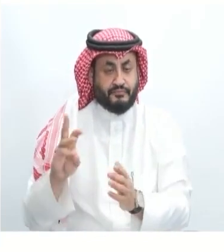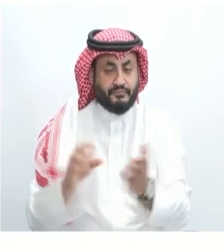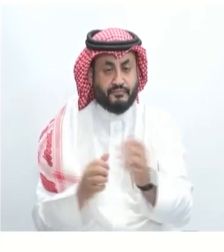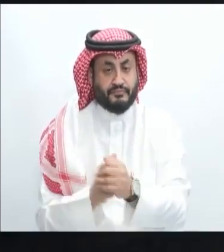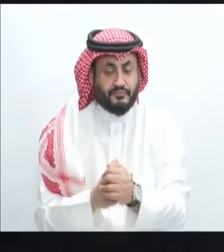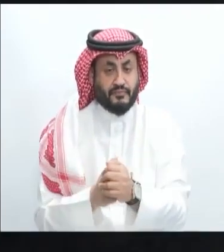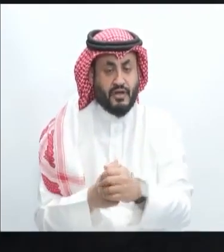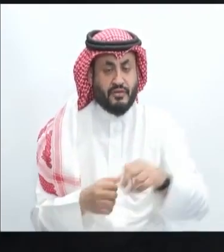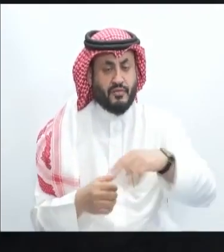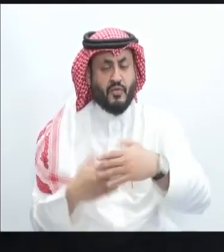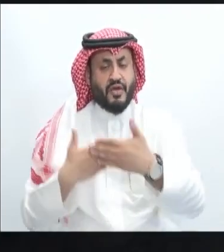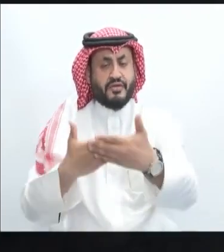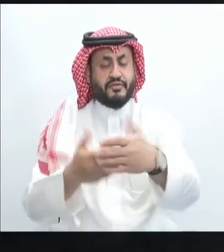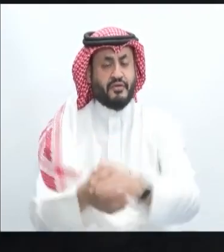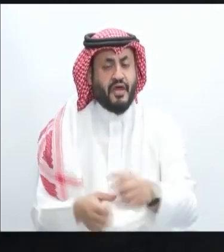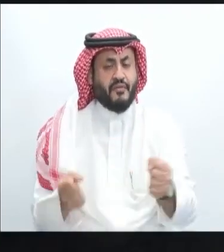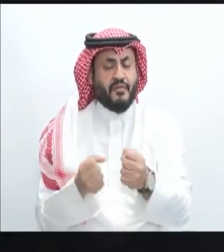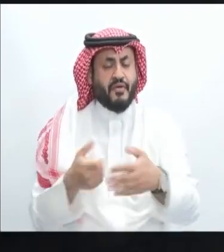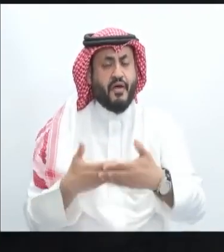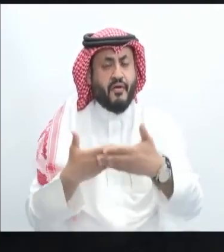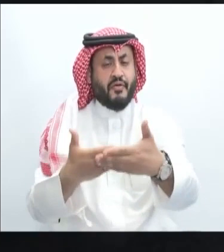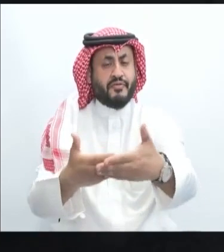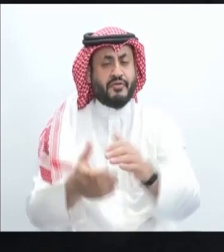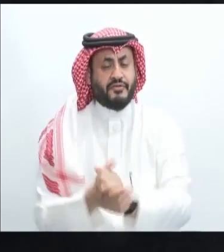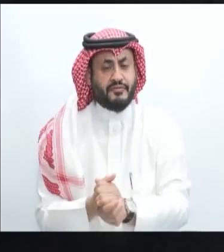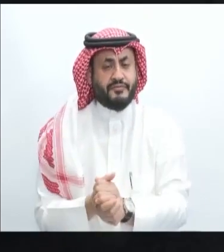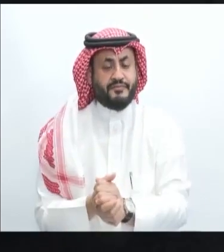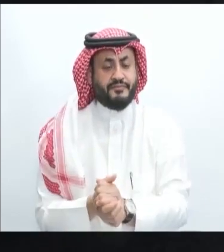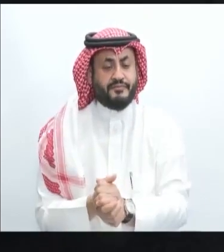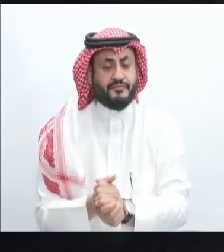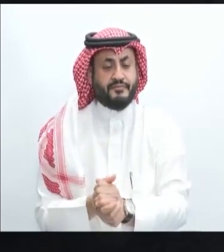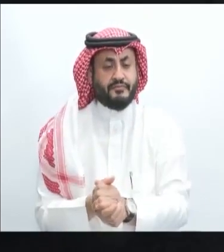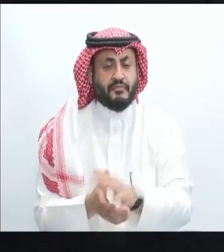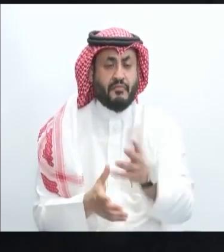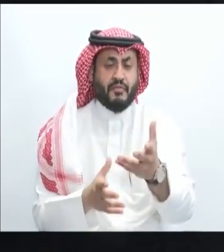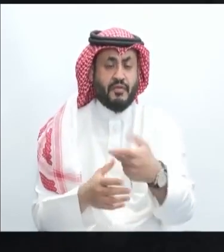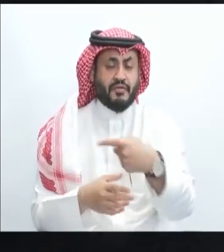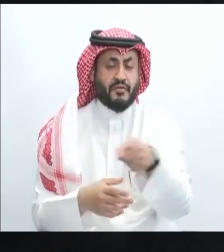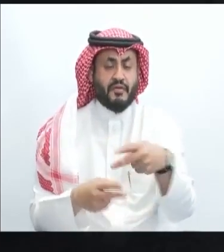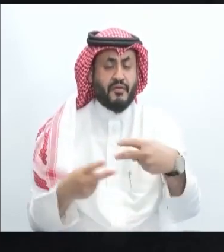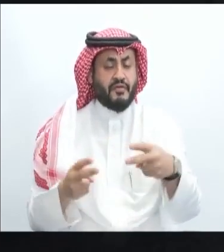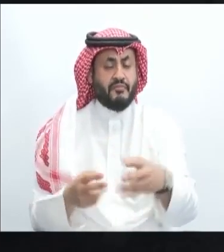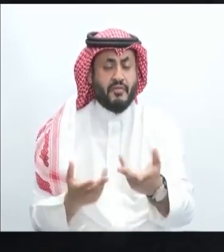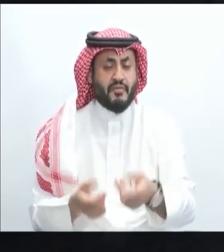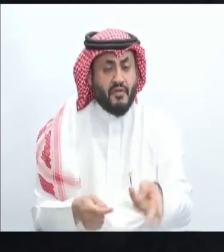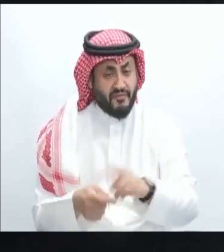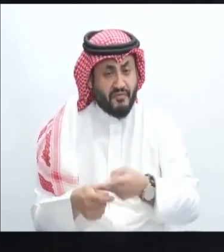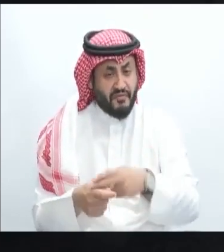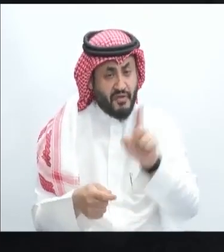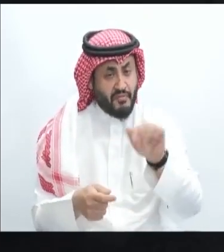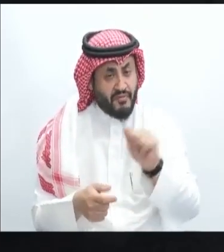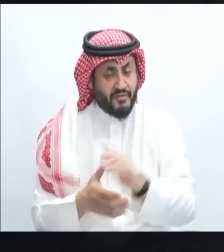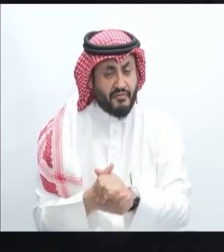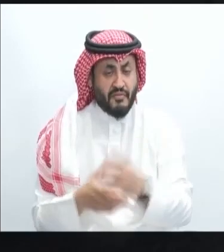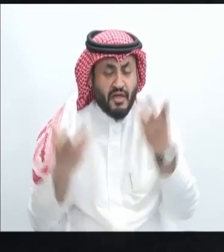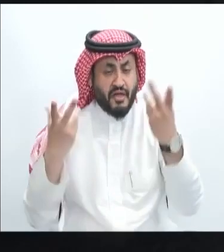play outside? How many times you play outside? Maybe not every day and not every weekend,